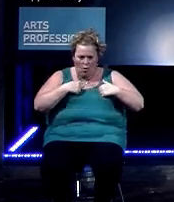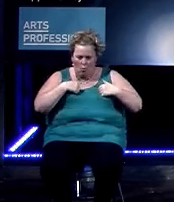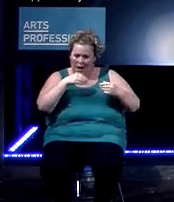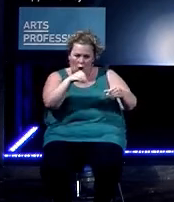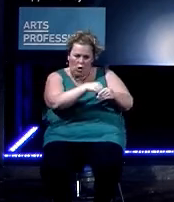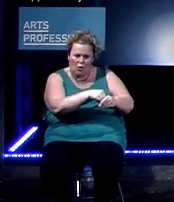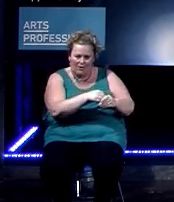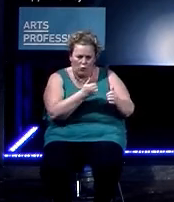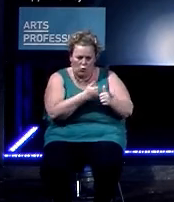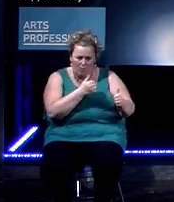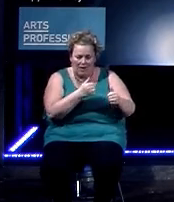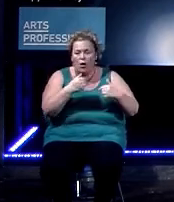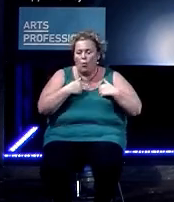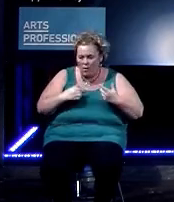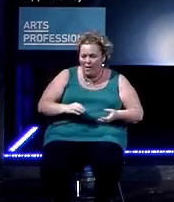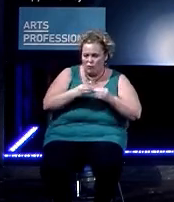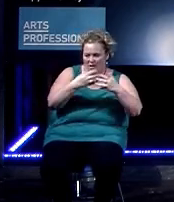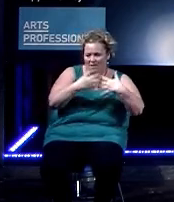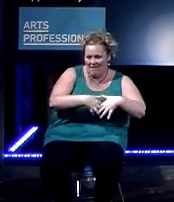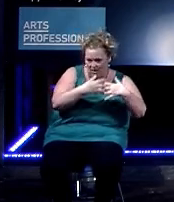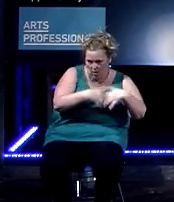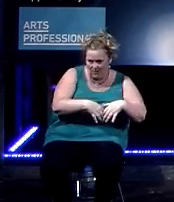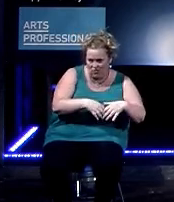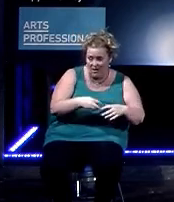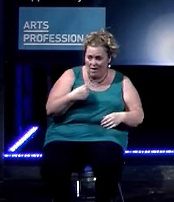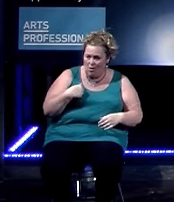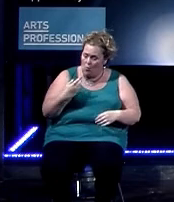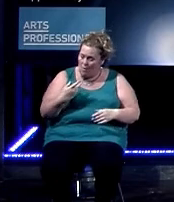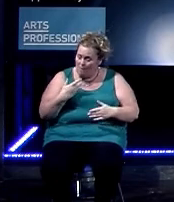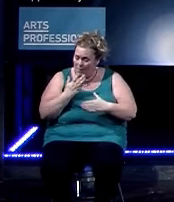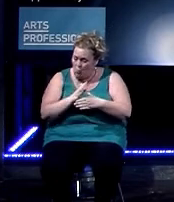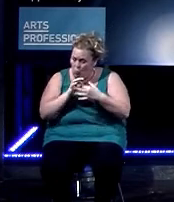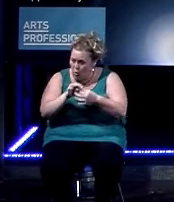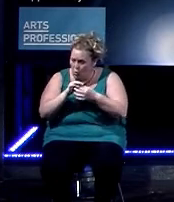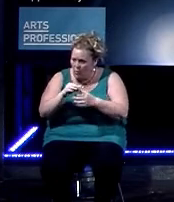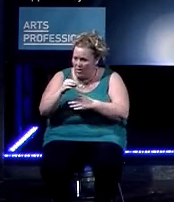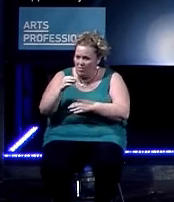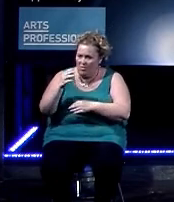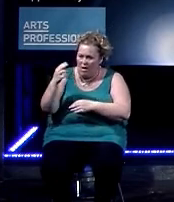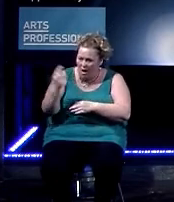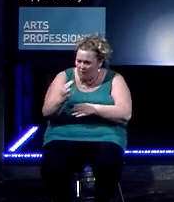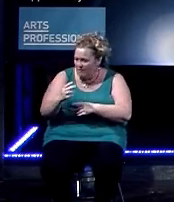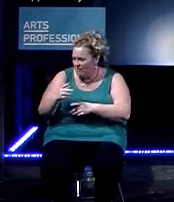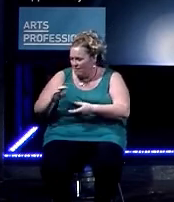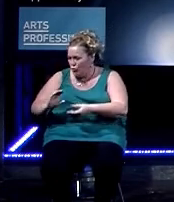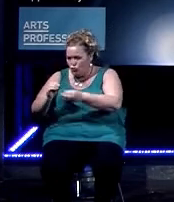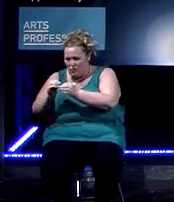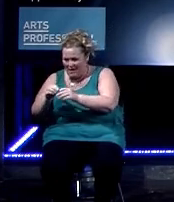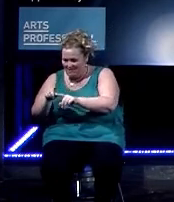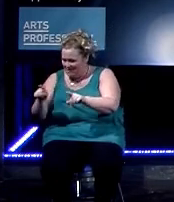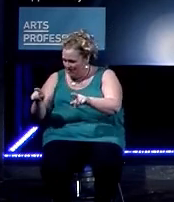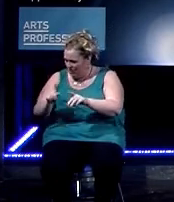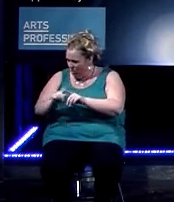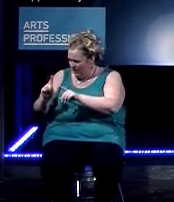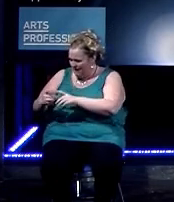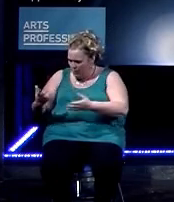technology company. And what we've learned from working with creators and artists is there's all these different business models, and the best thing